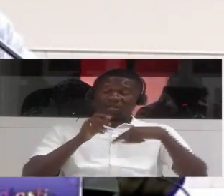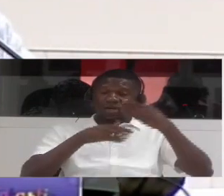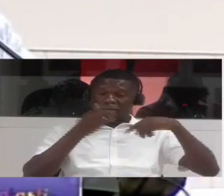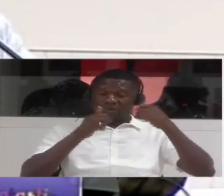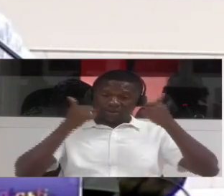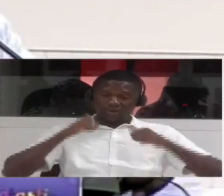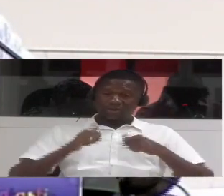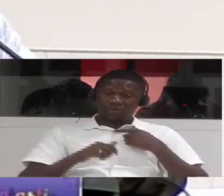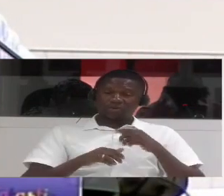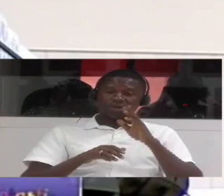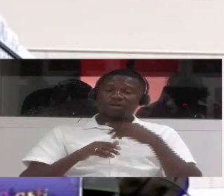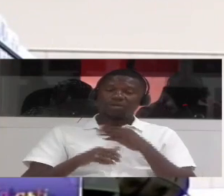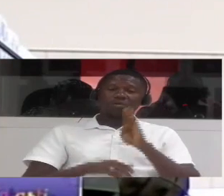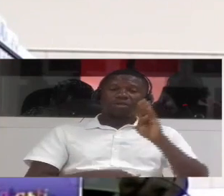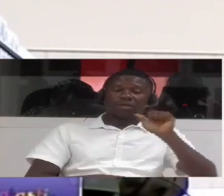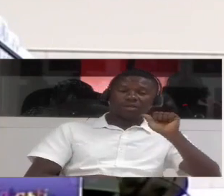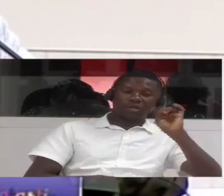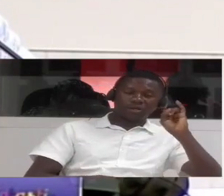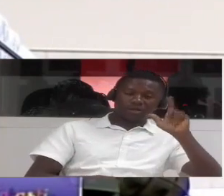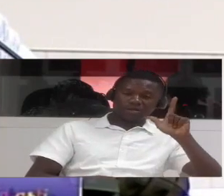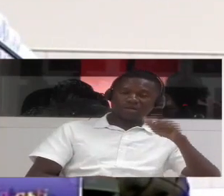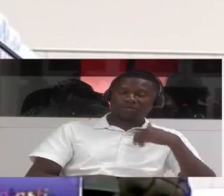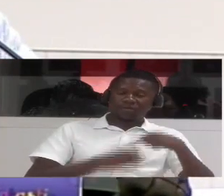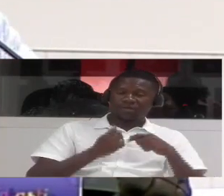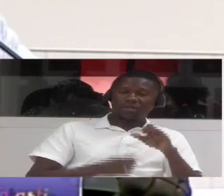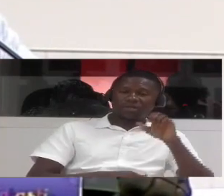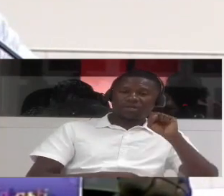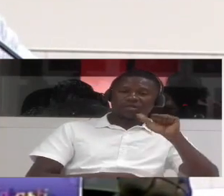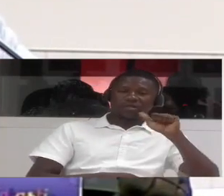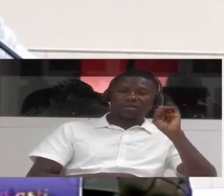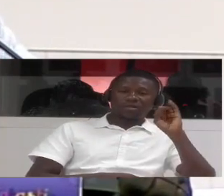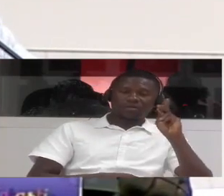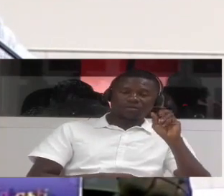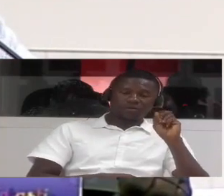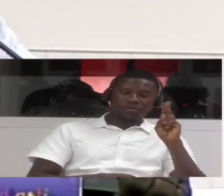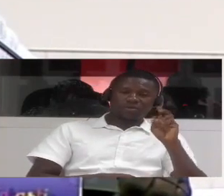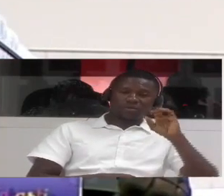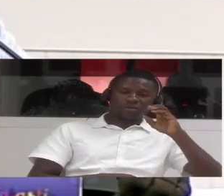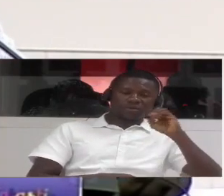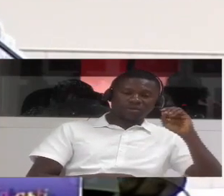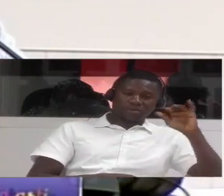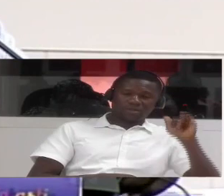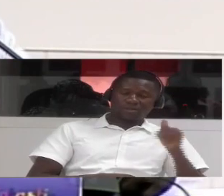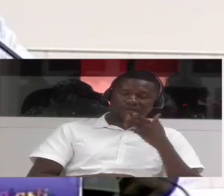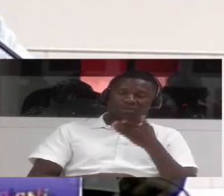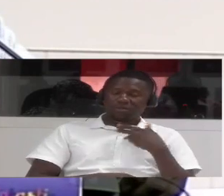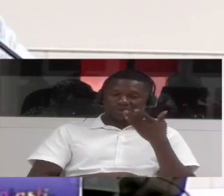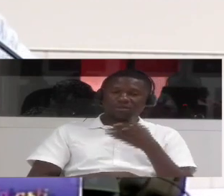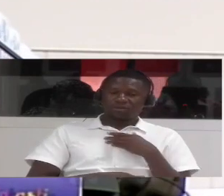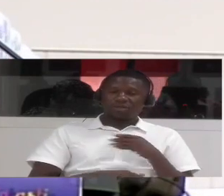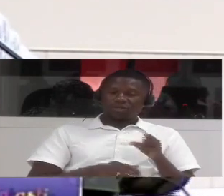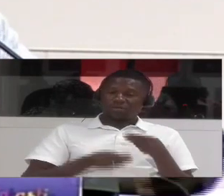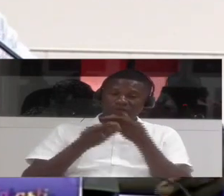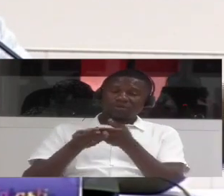was granted bail. So SAIKOU Cisse, who was an executive member of the GPU, came to his rescue and provided him with his documents.